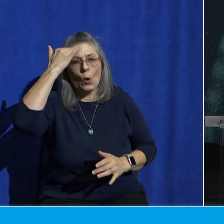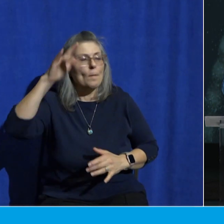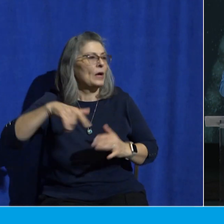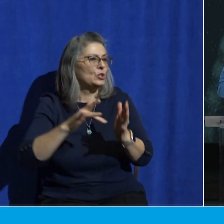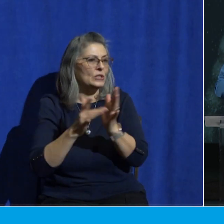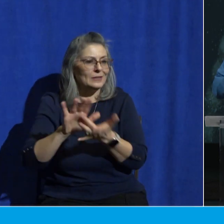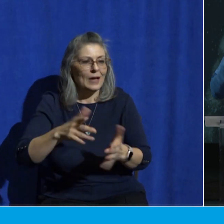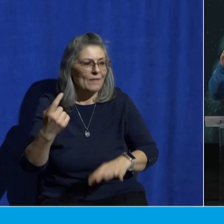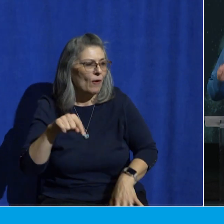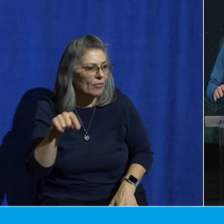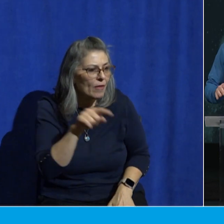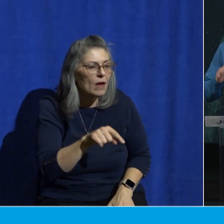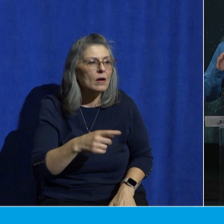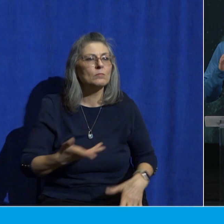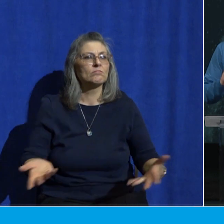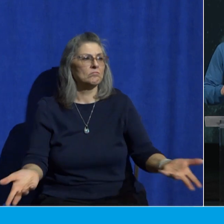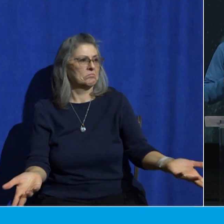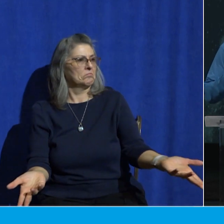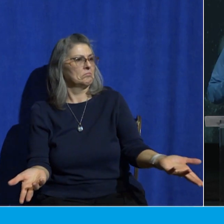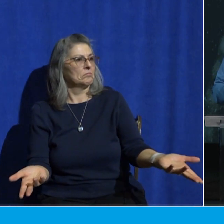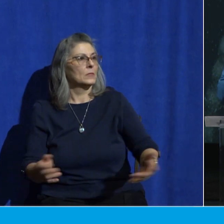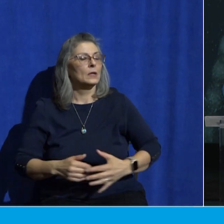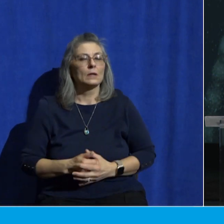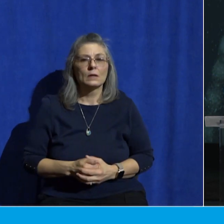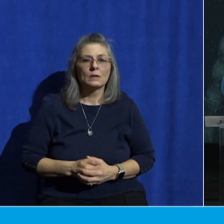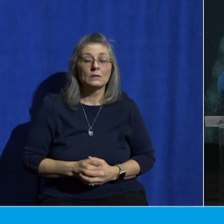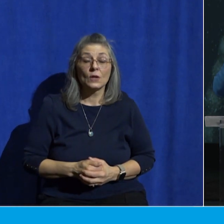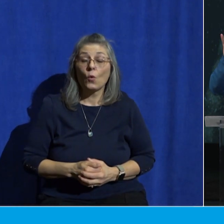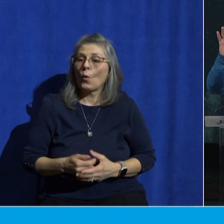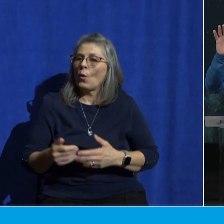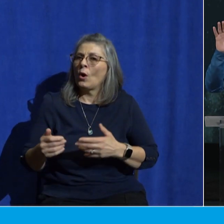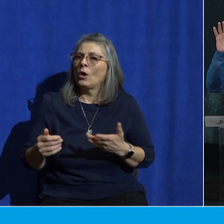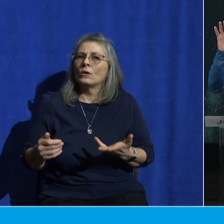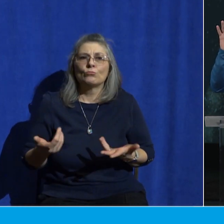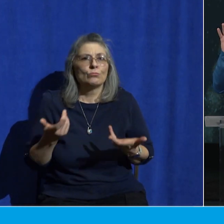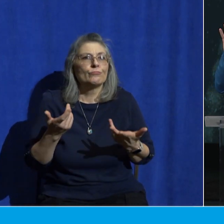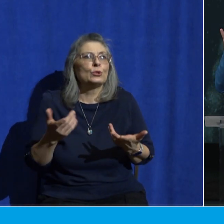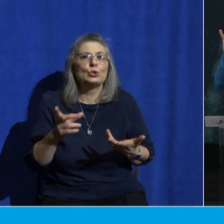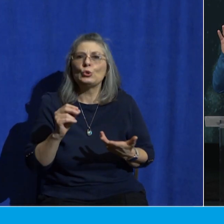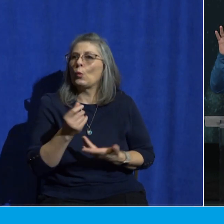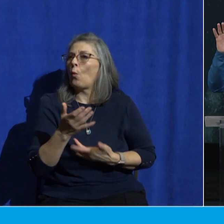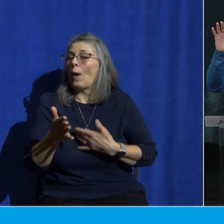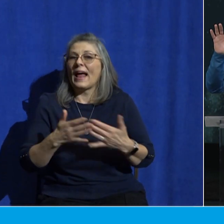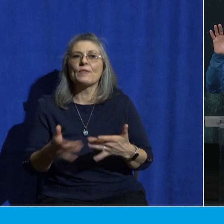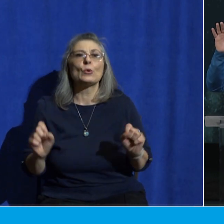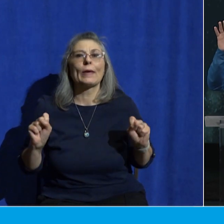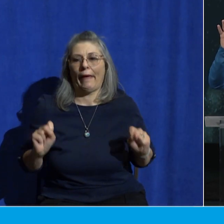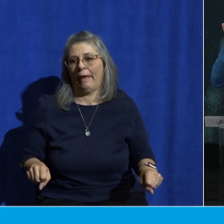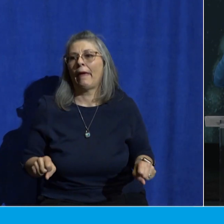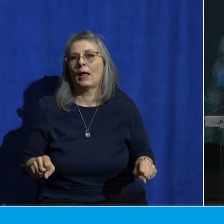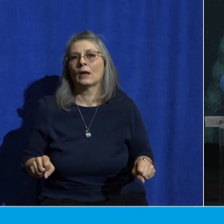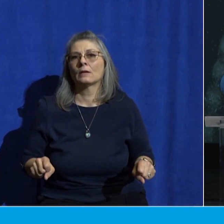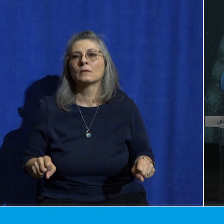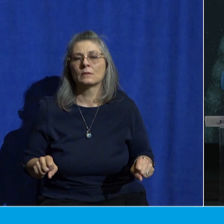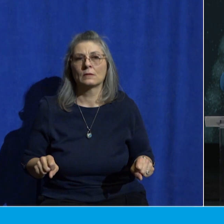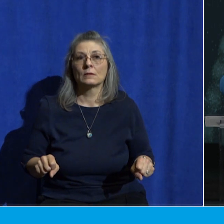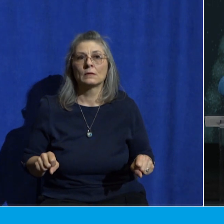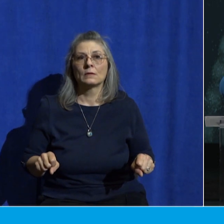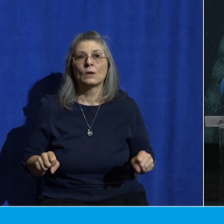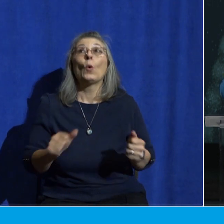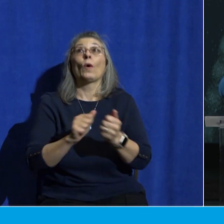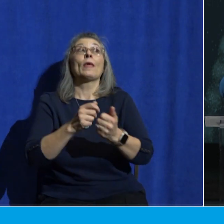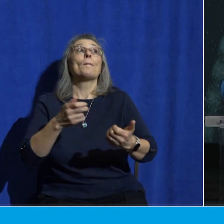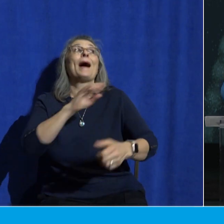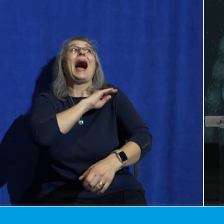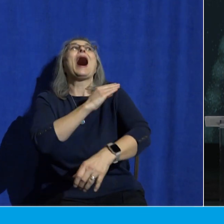time ago. To the extent that it is in your power, actually, more importantly, the power of the